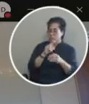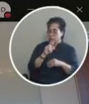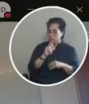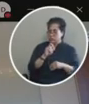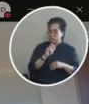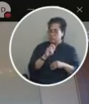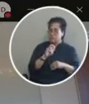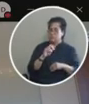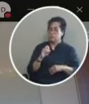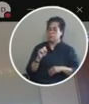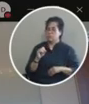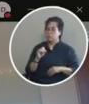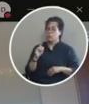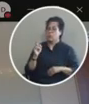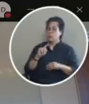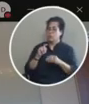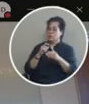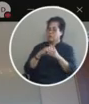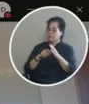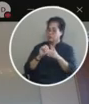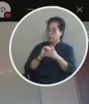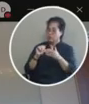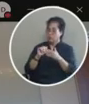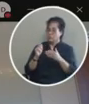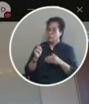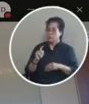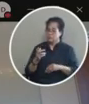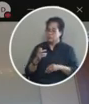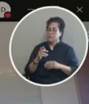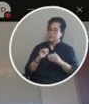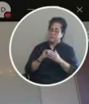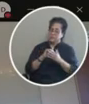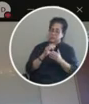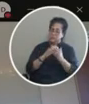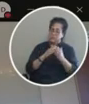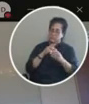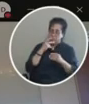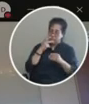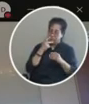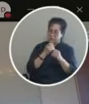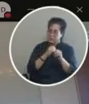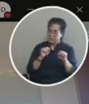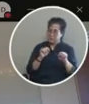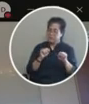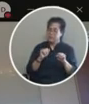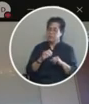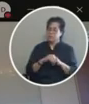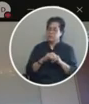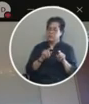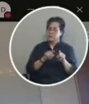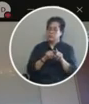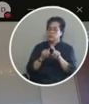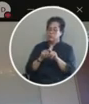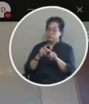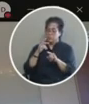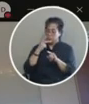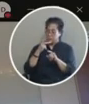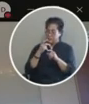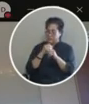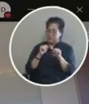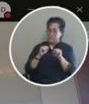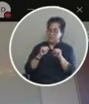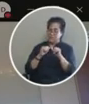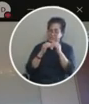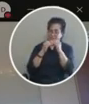That's a direct result of where those tax dollars have gone. The investment in our public safety. There was discussion earlier about the public safety capital, that